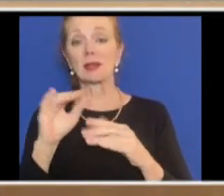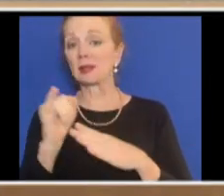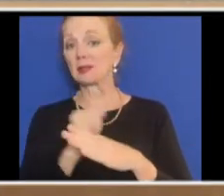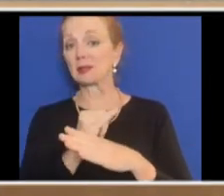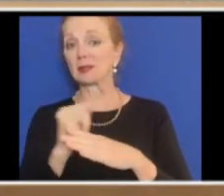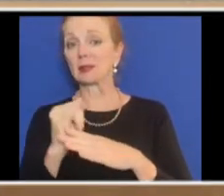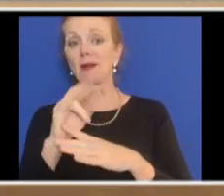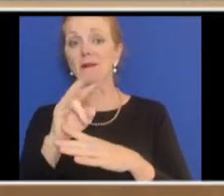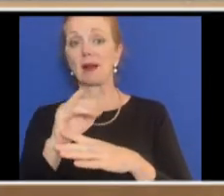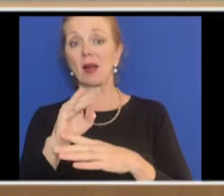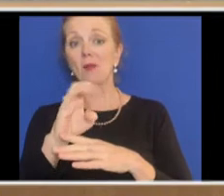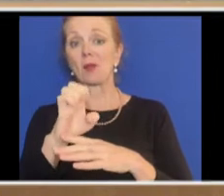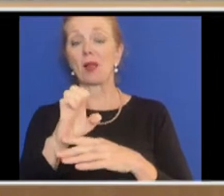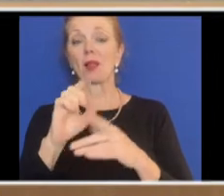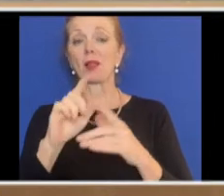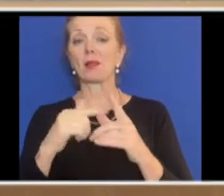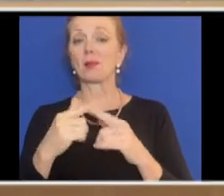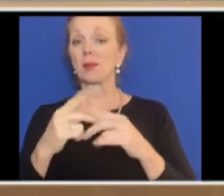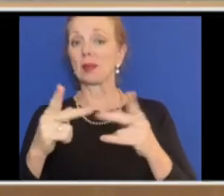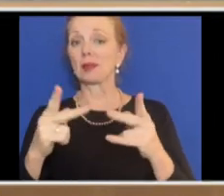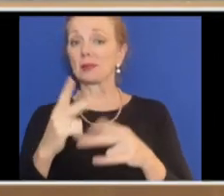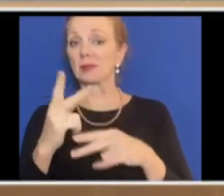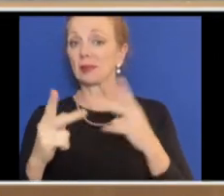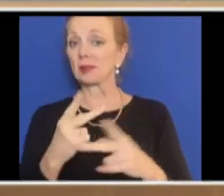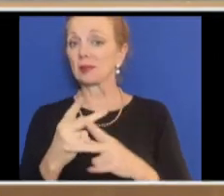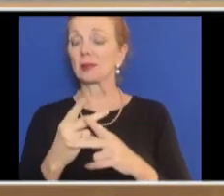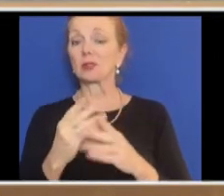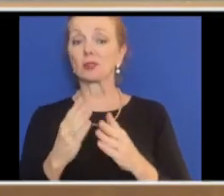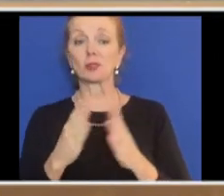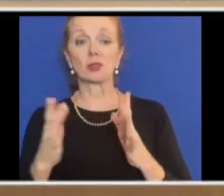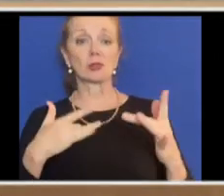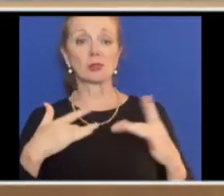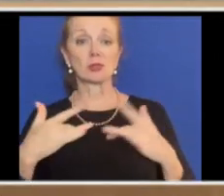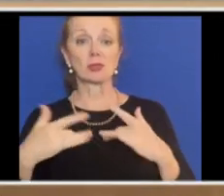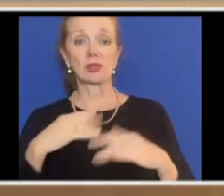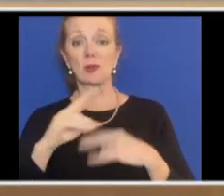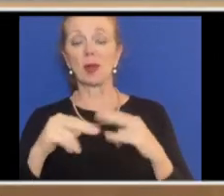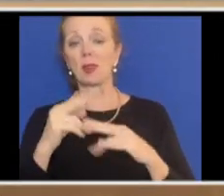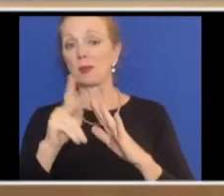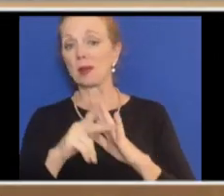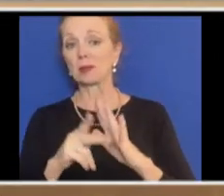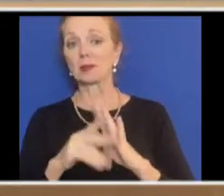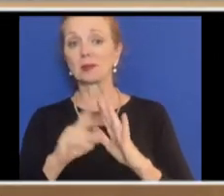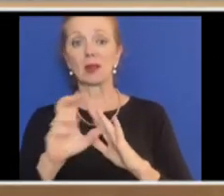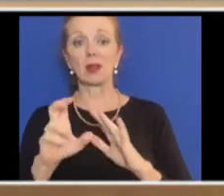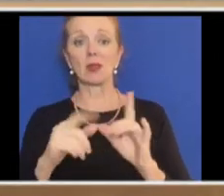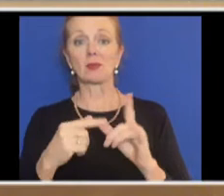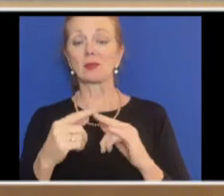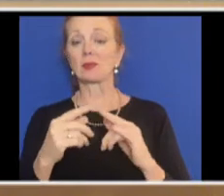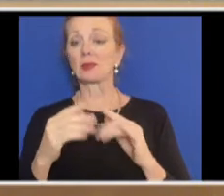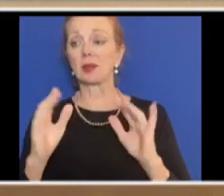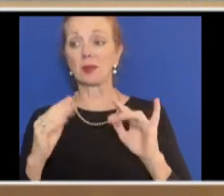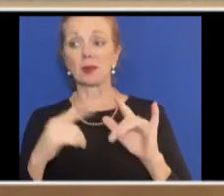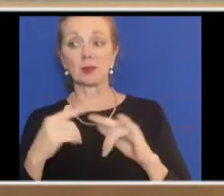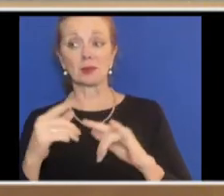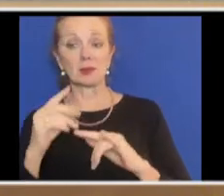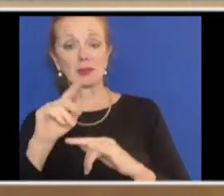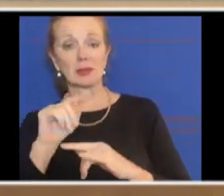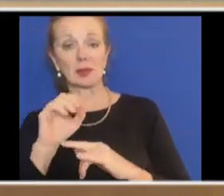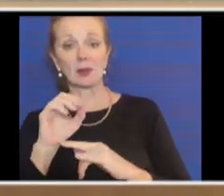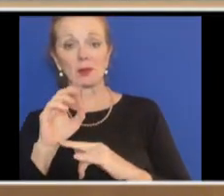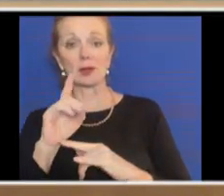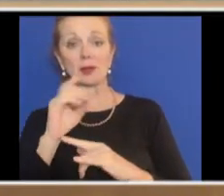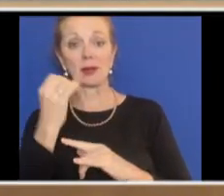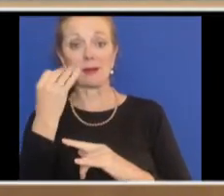a viable Place type so we had more just like some general concerns about policy implementation versus whether or not Tod if